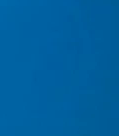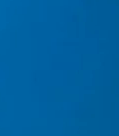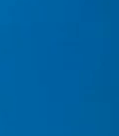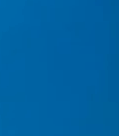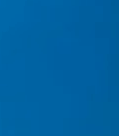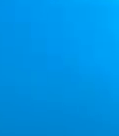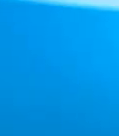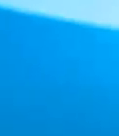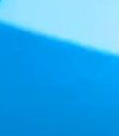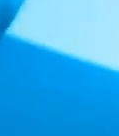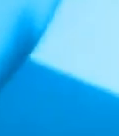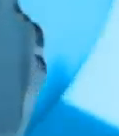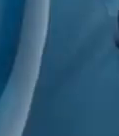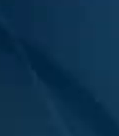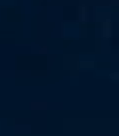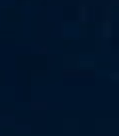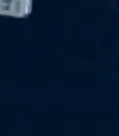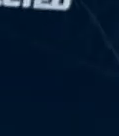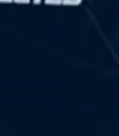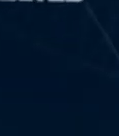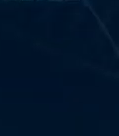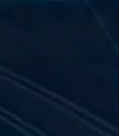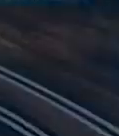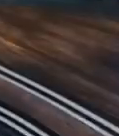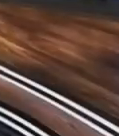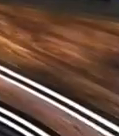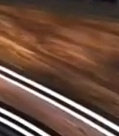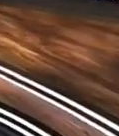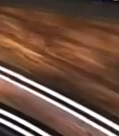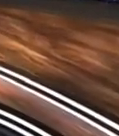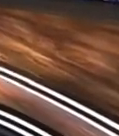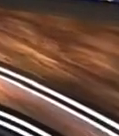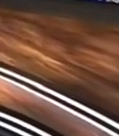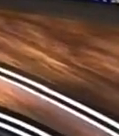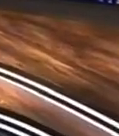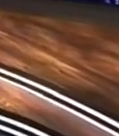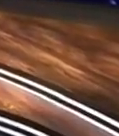From the studios of FBC Suva, Edwin Nani.